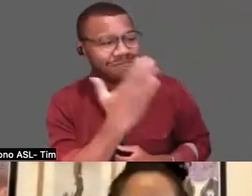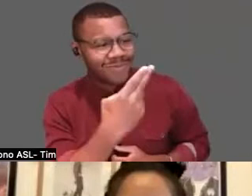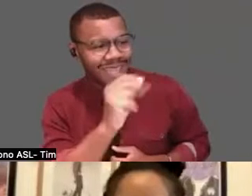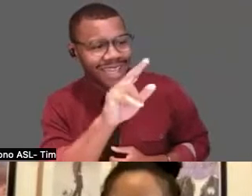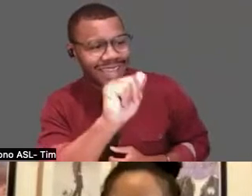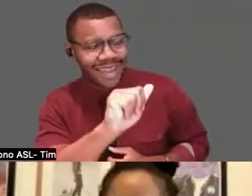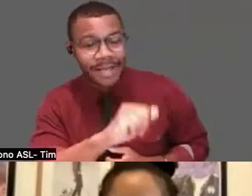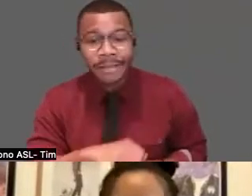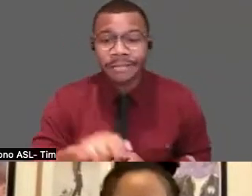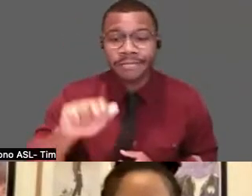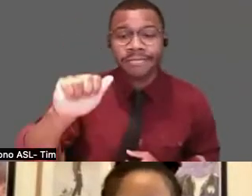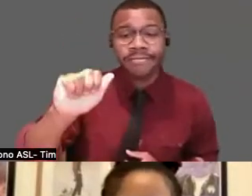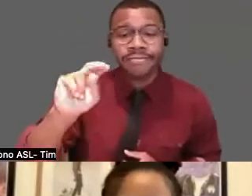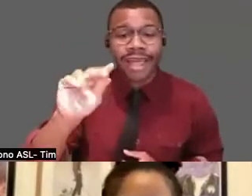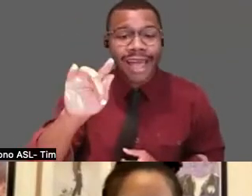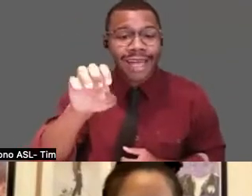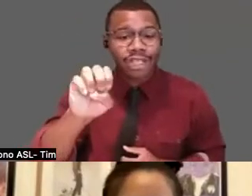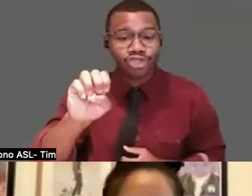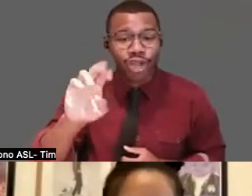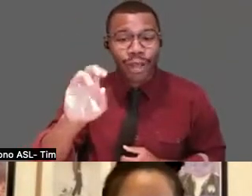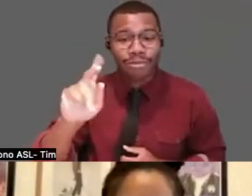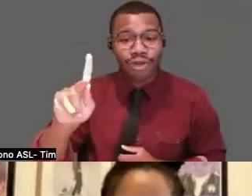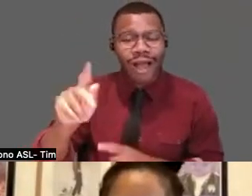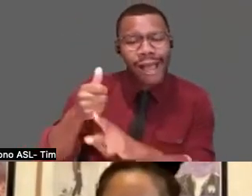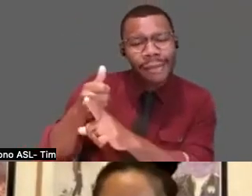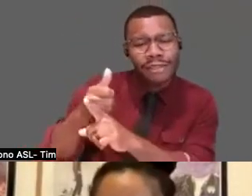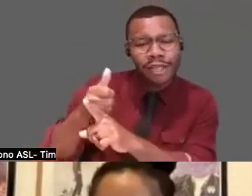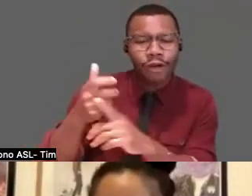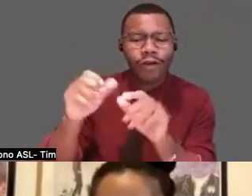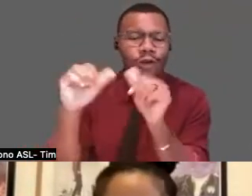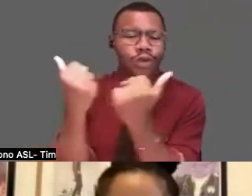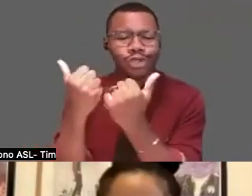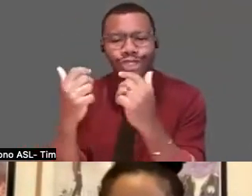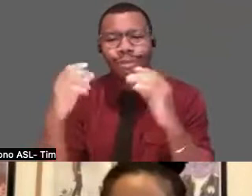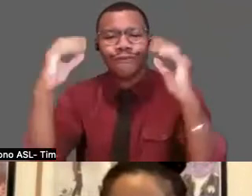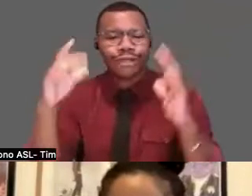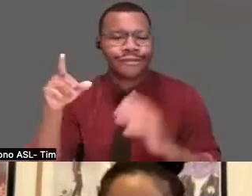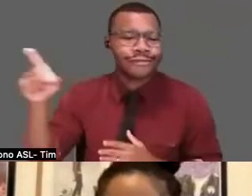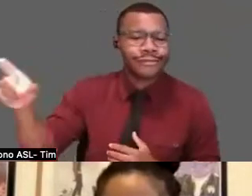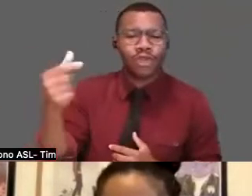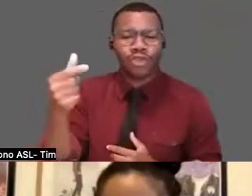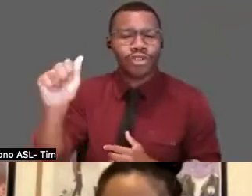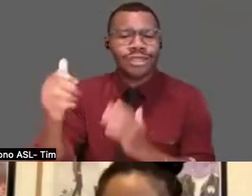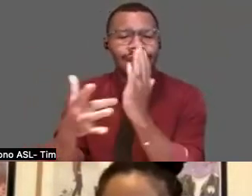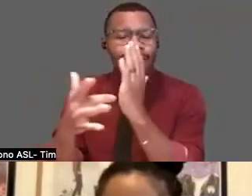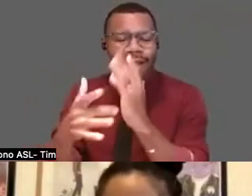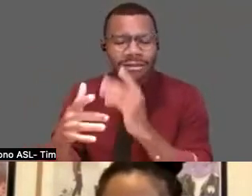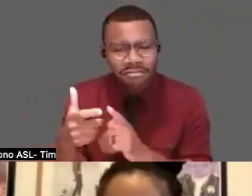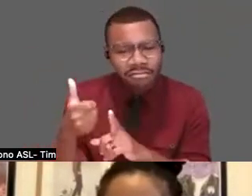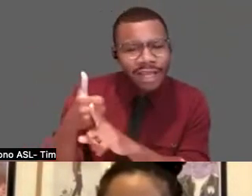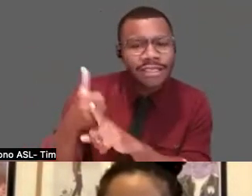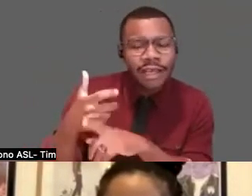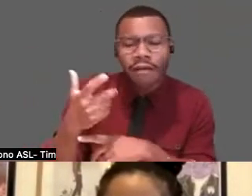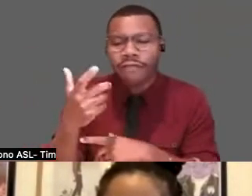André Brock is an associate professor of media studies at Georgia Tech. He writes on Western